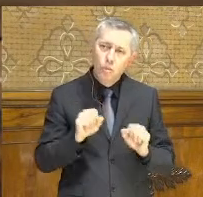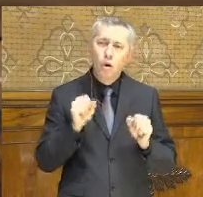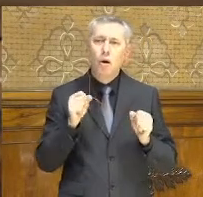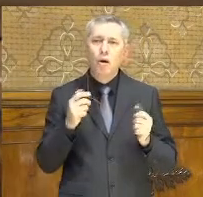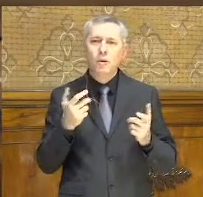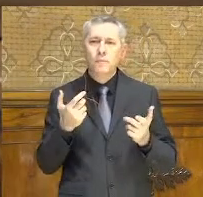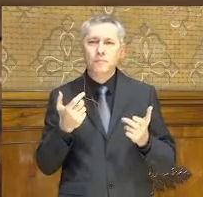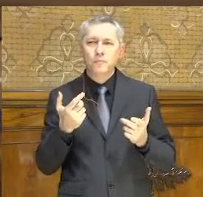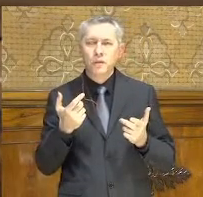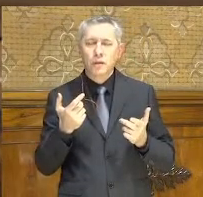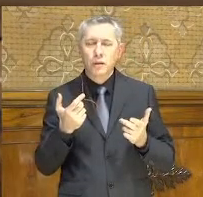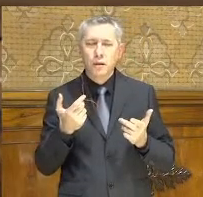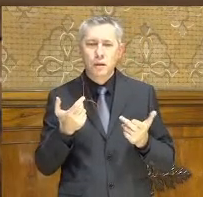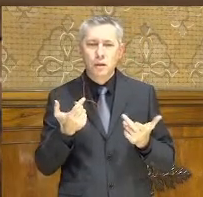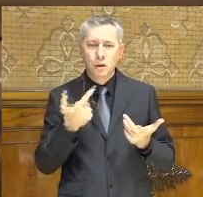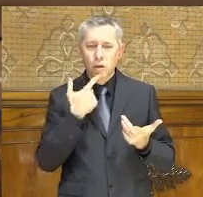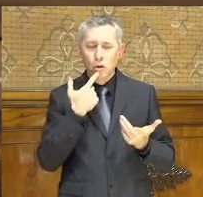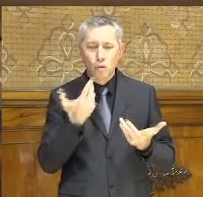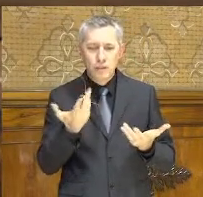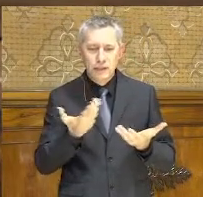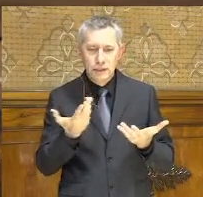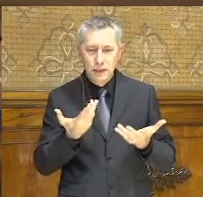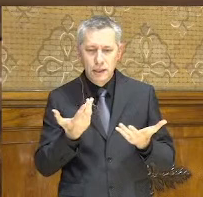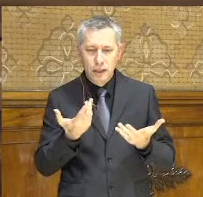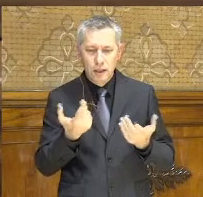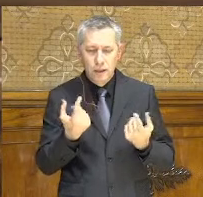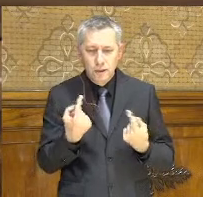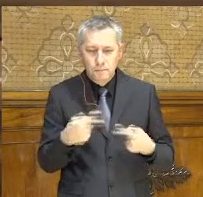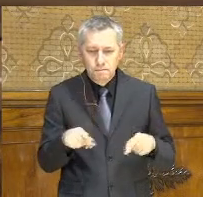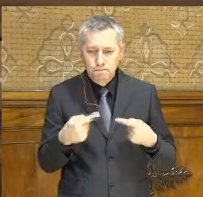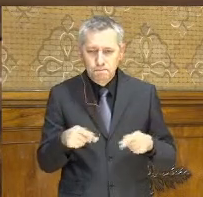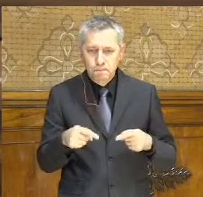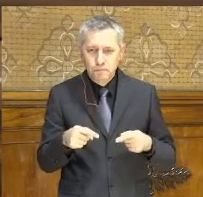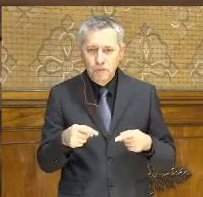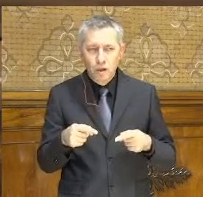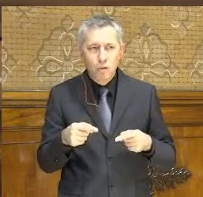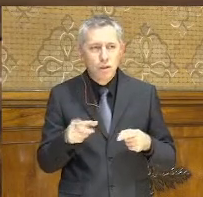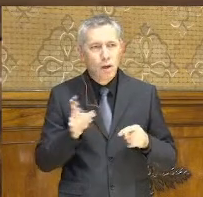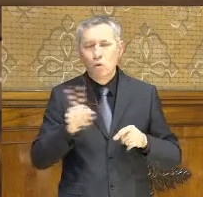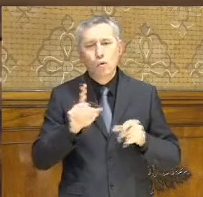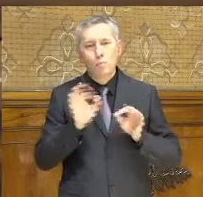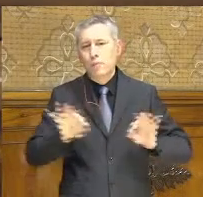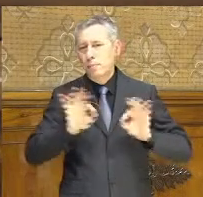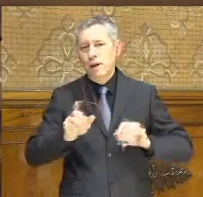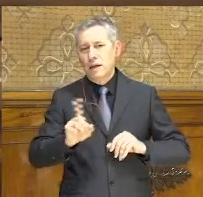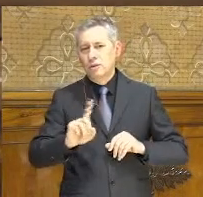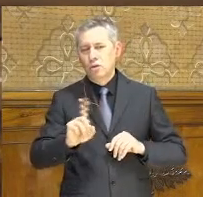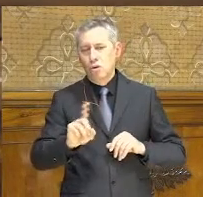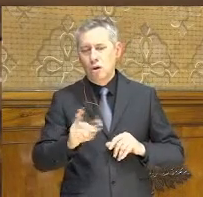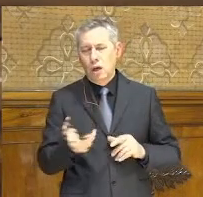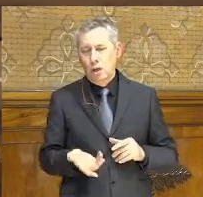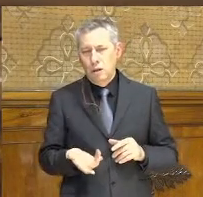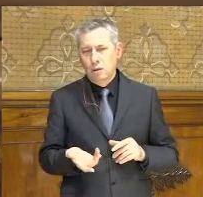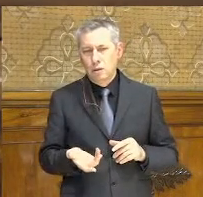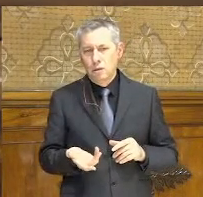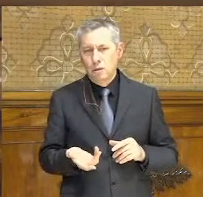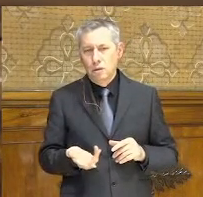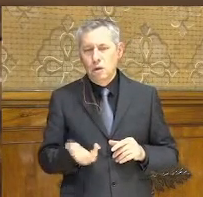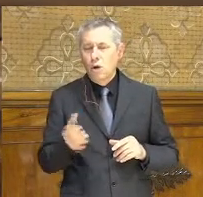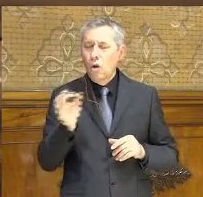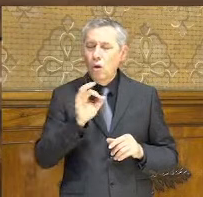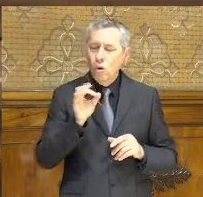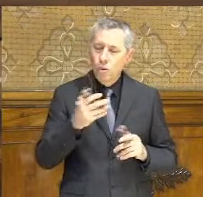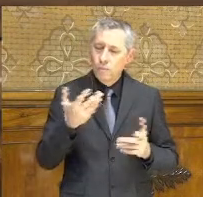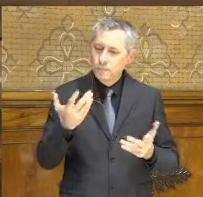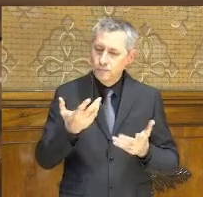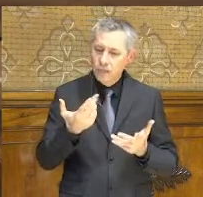without this unpreparedness, without this unexpectedness? I think this is a